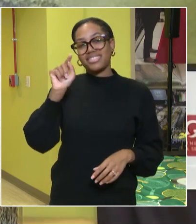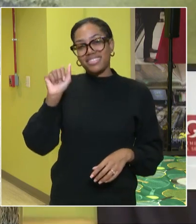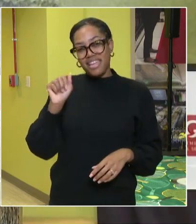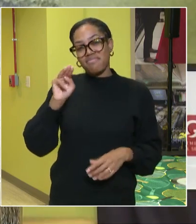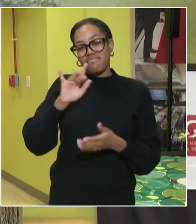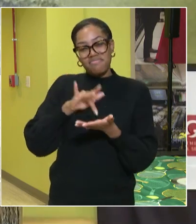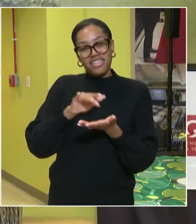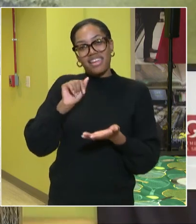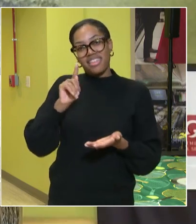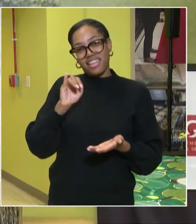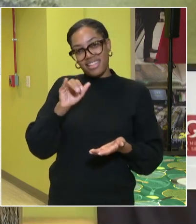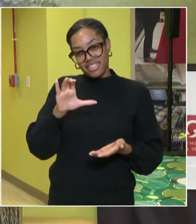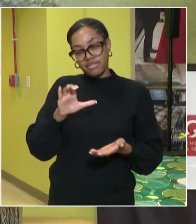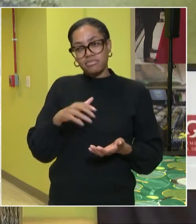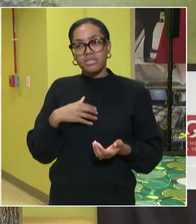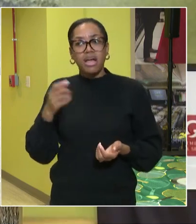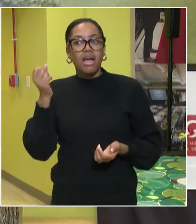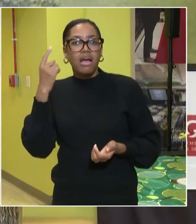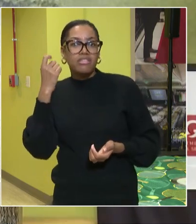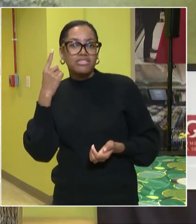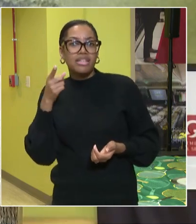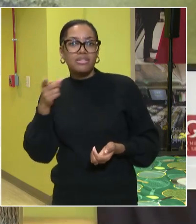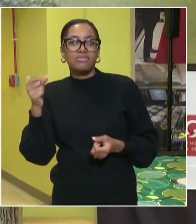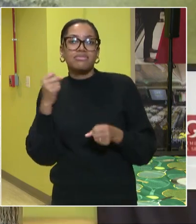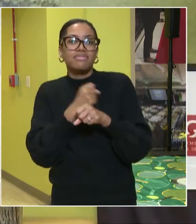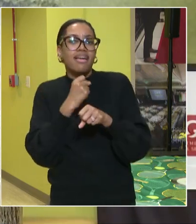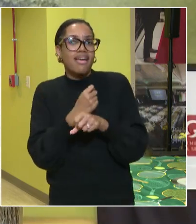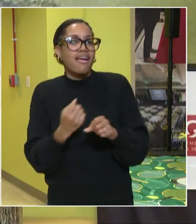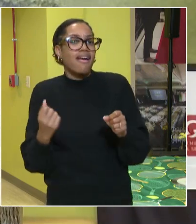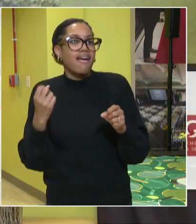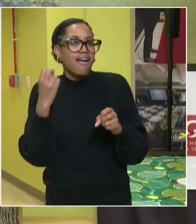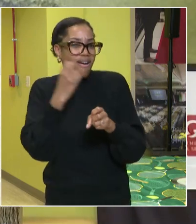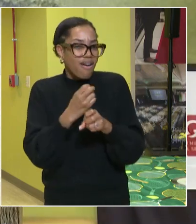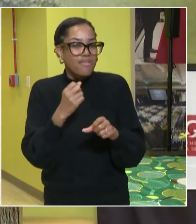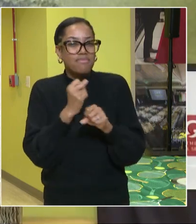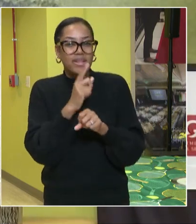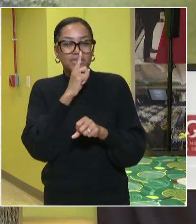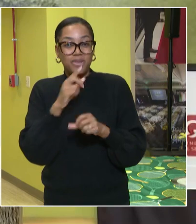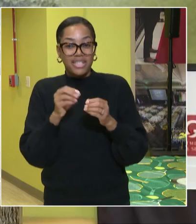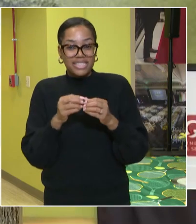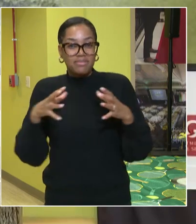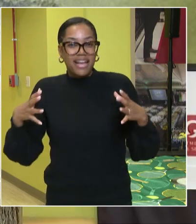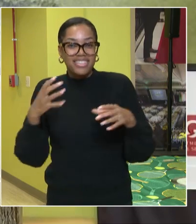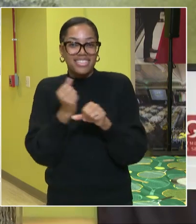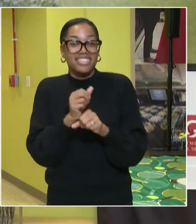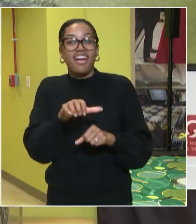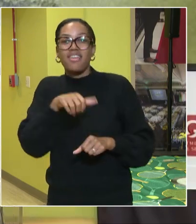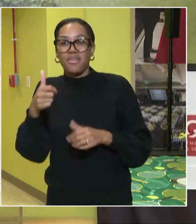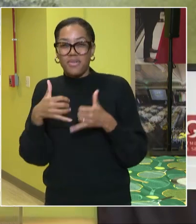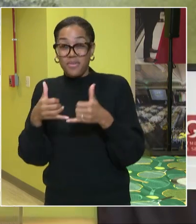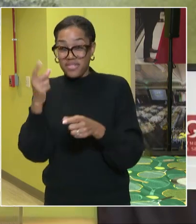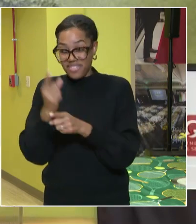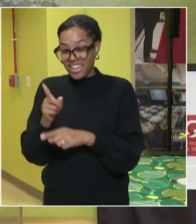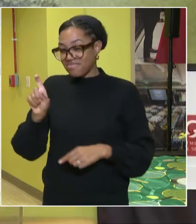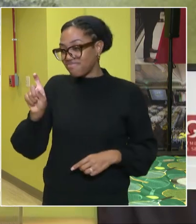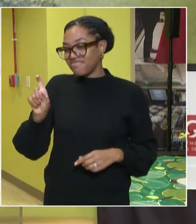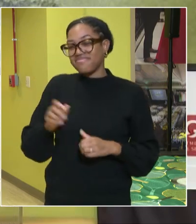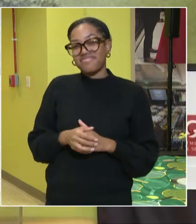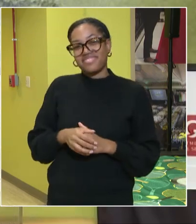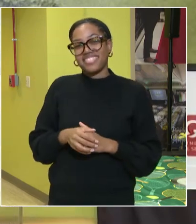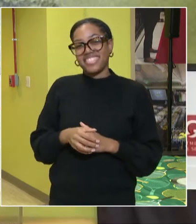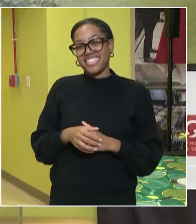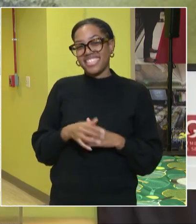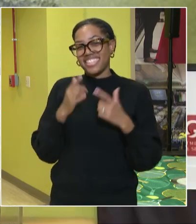and I understand they're lobbying hard to make sure that this expansion wins another one, right?